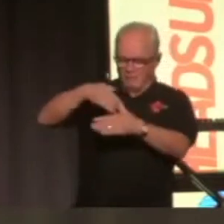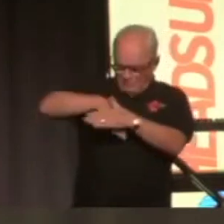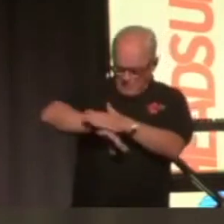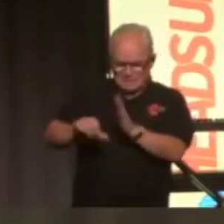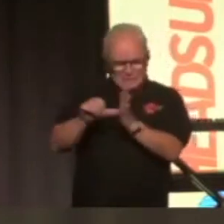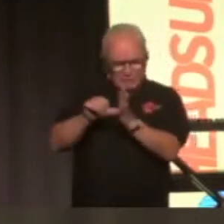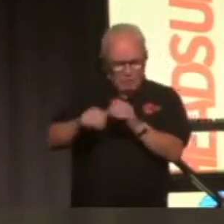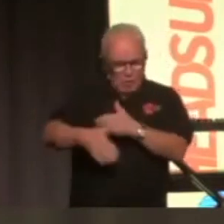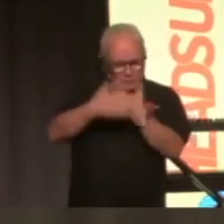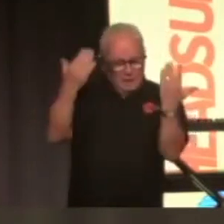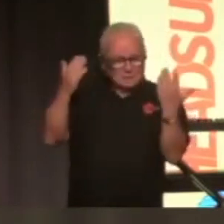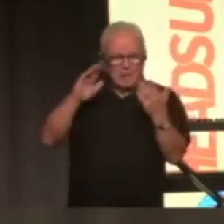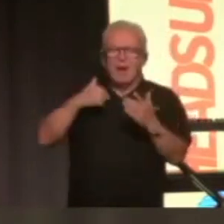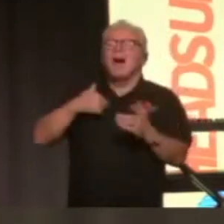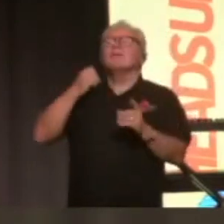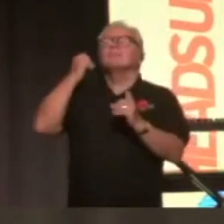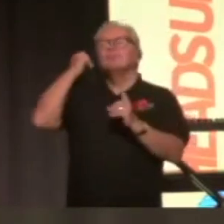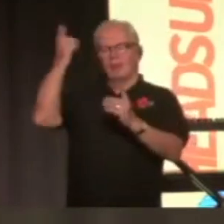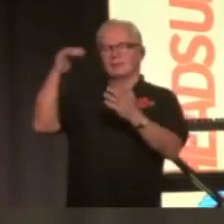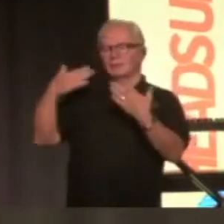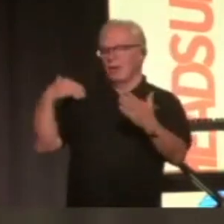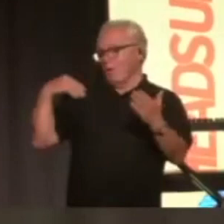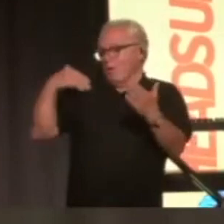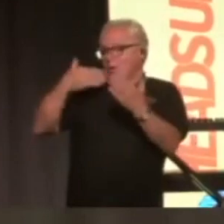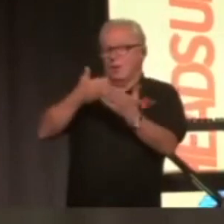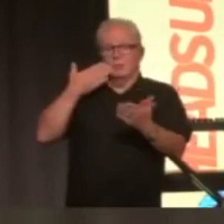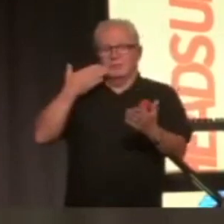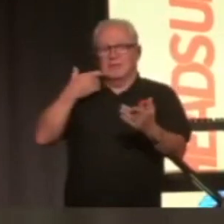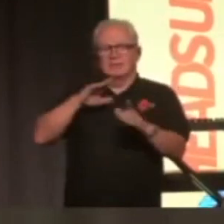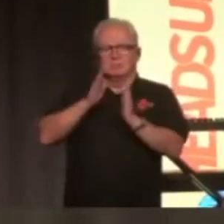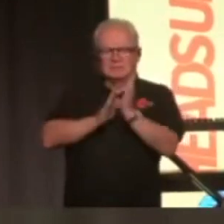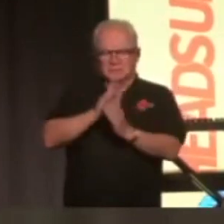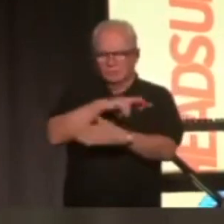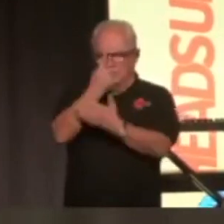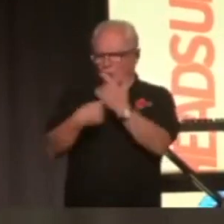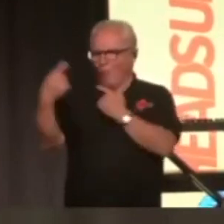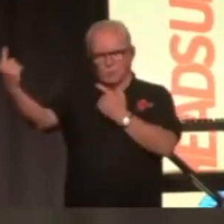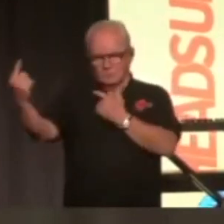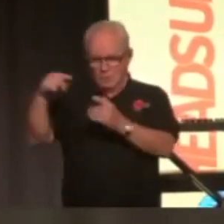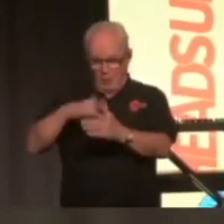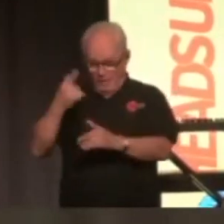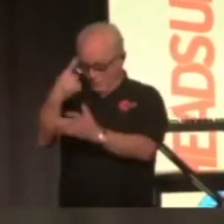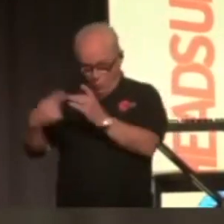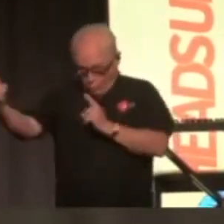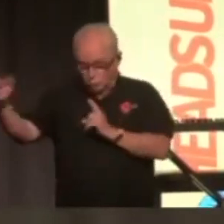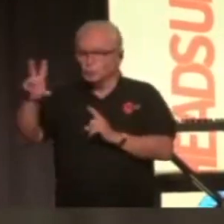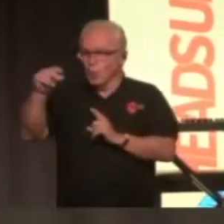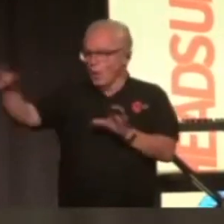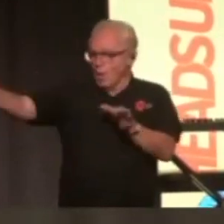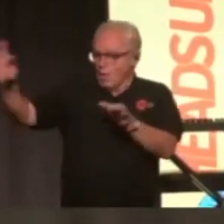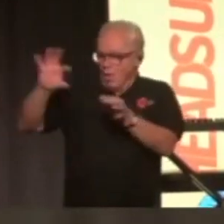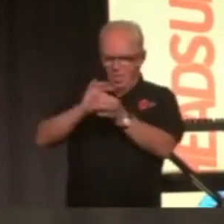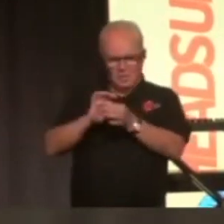days, then I've realized it now. And so don't do life alone. Get yourself into some kind of life